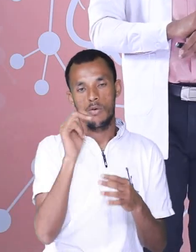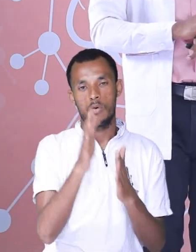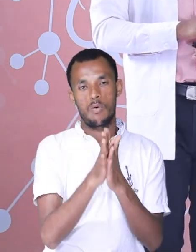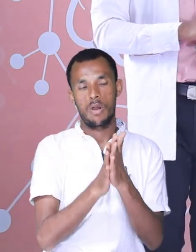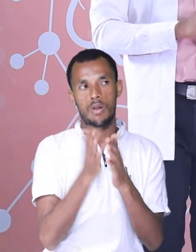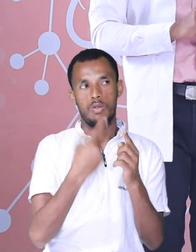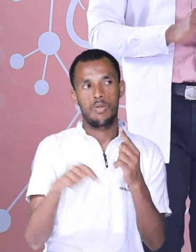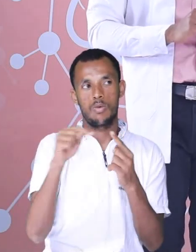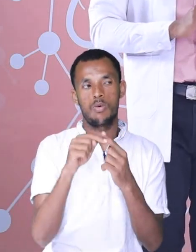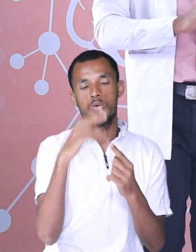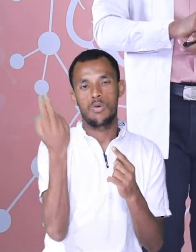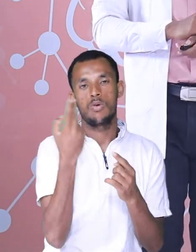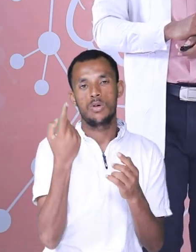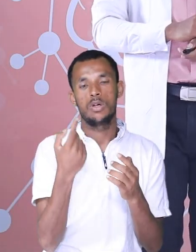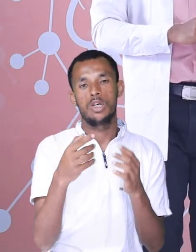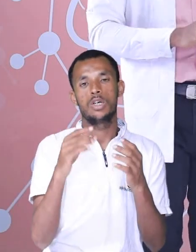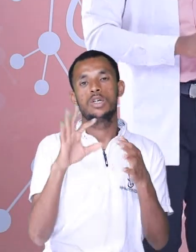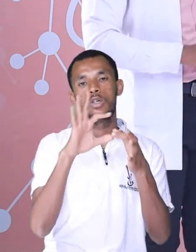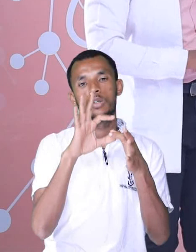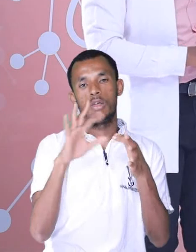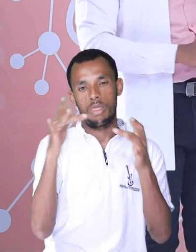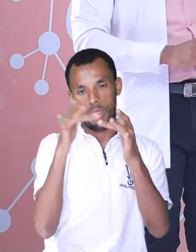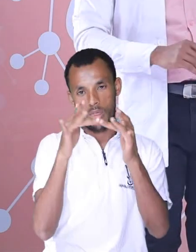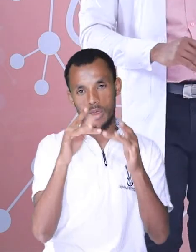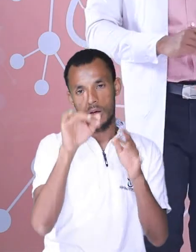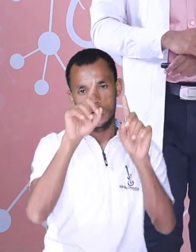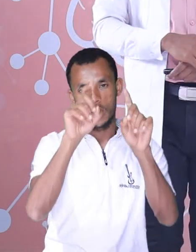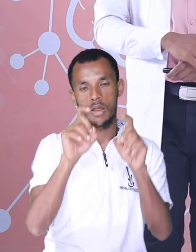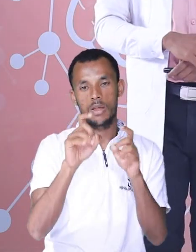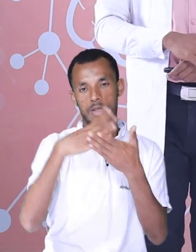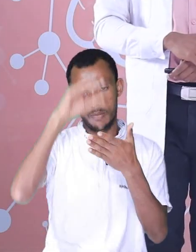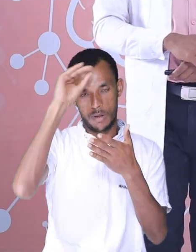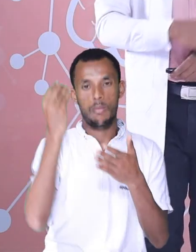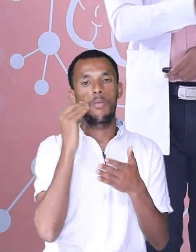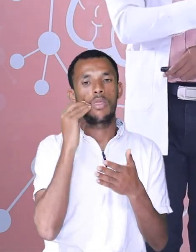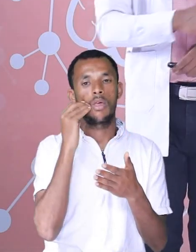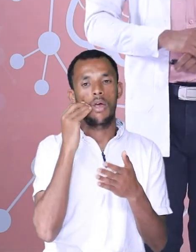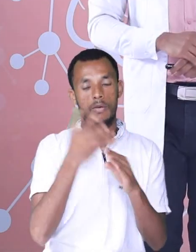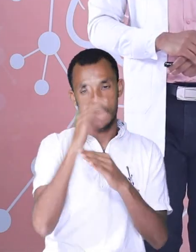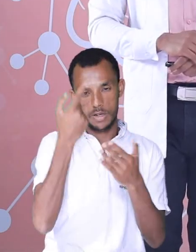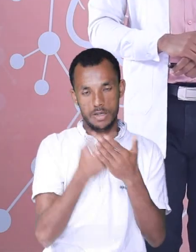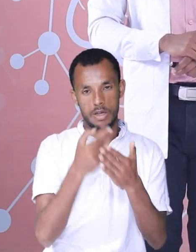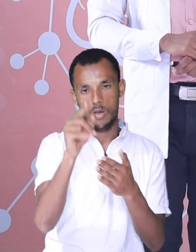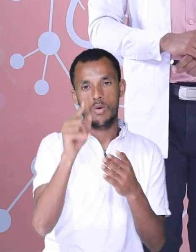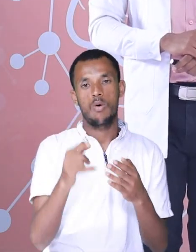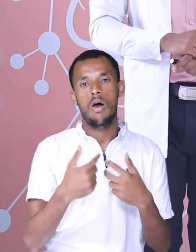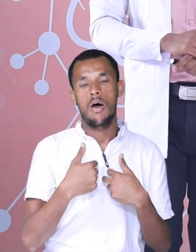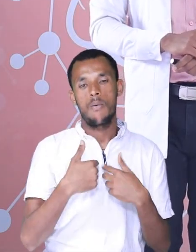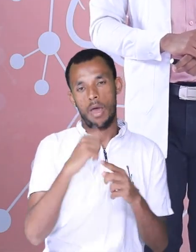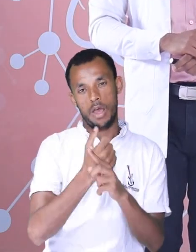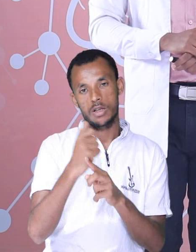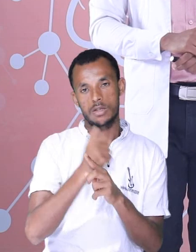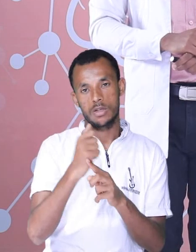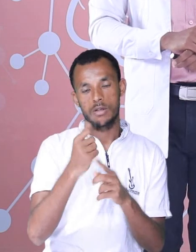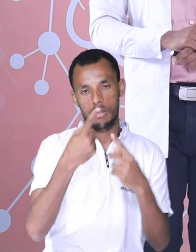to use the social media, you can check it Similarity Babeti. After this, you will have an